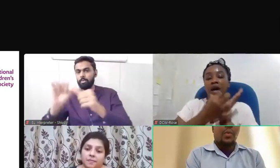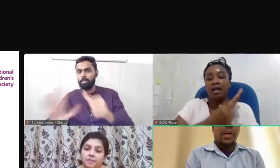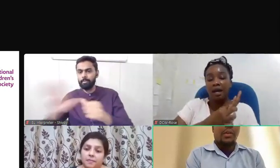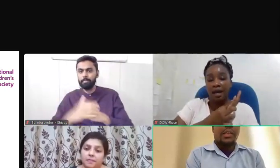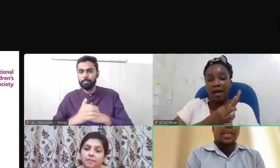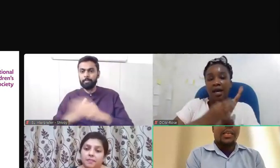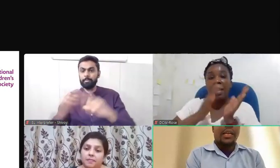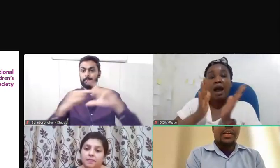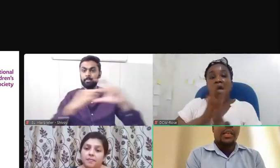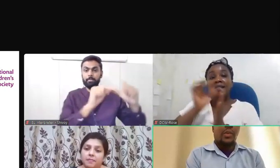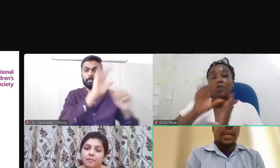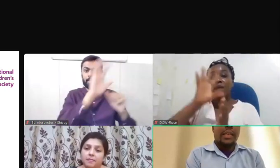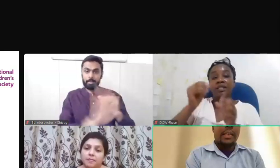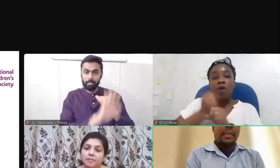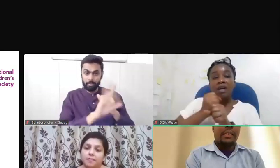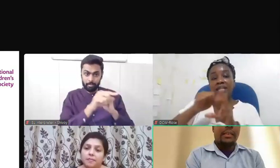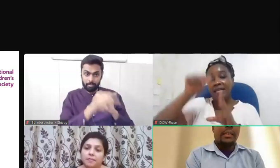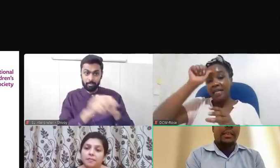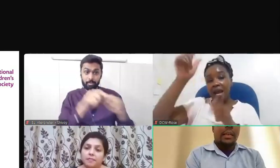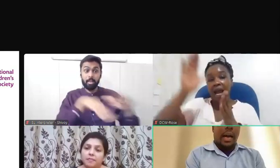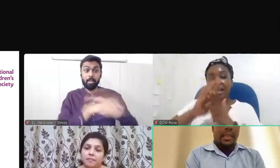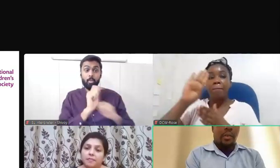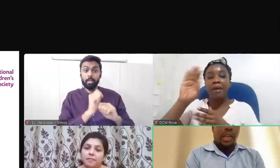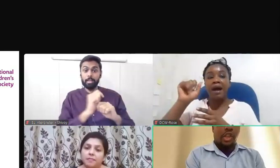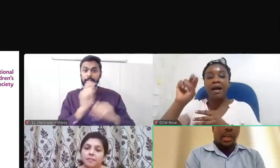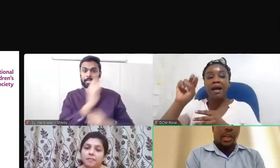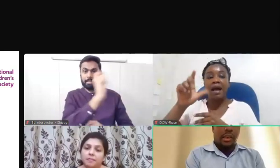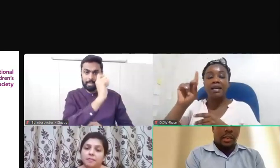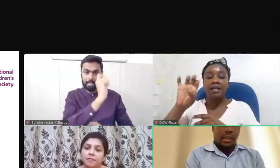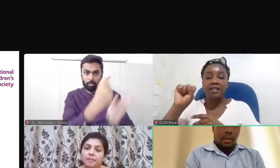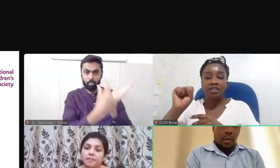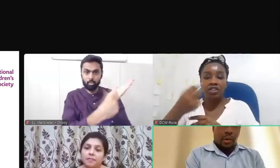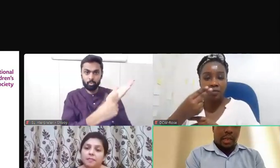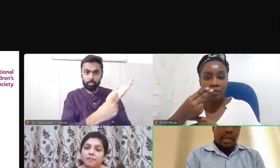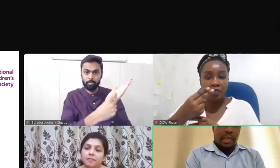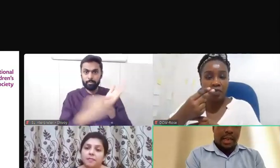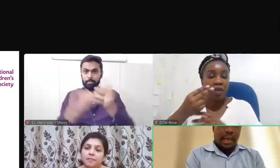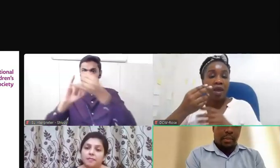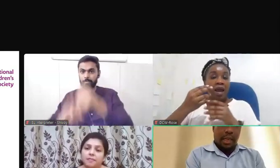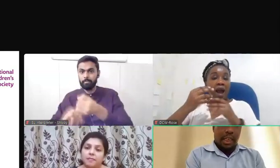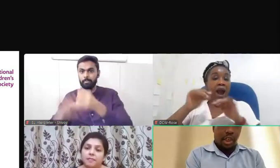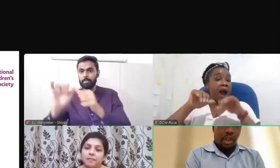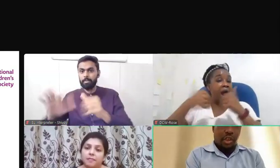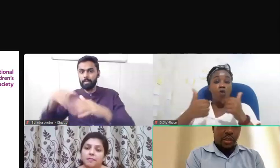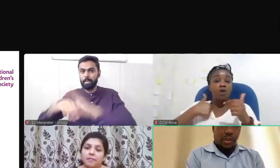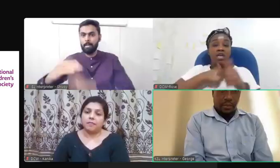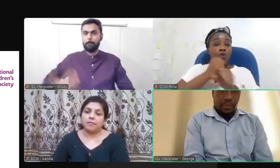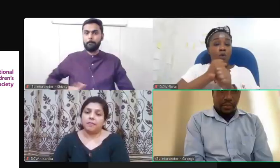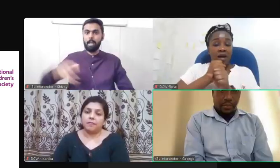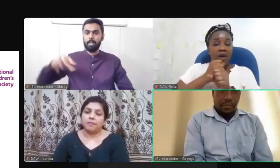Africa, we work in Kenya and Uganda. And in South Asia, we work with India and